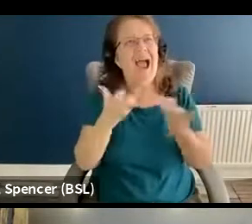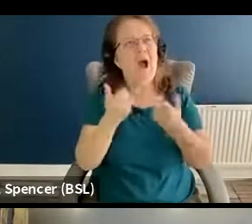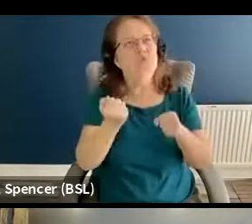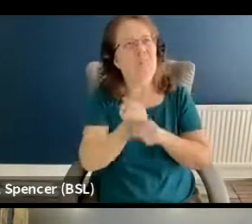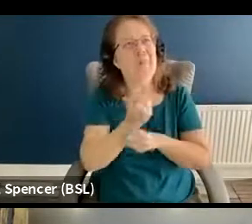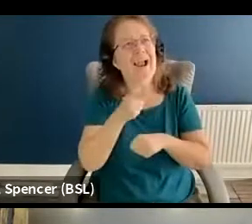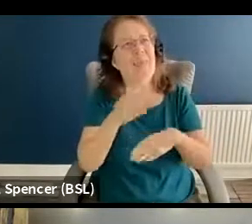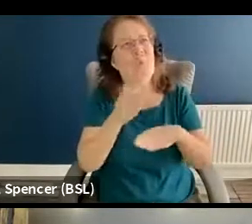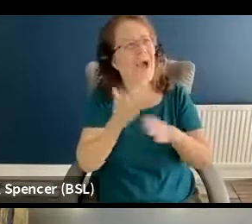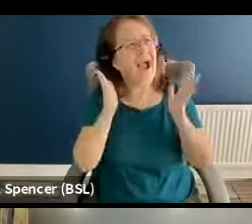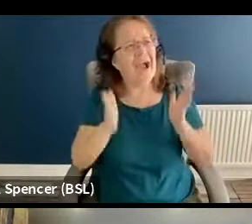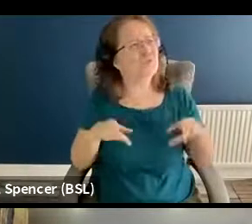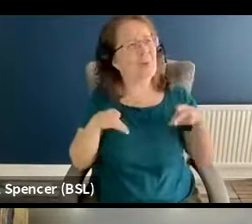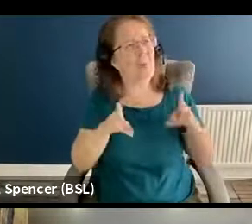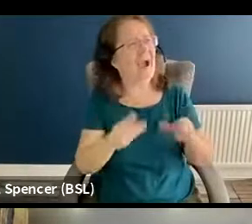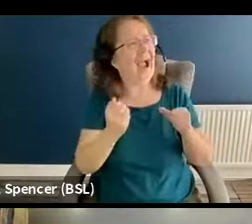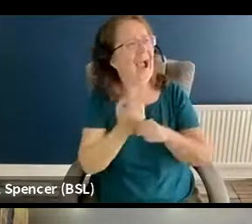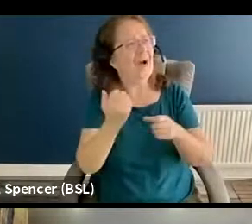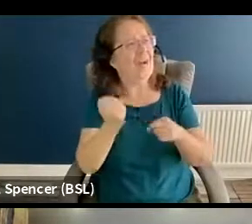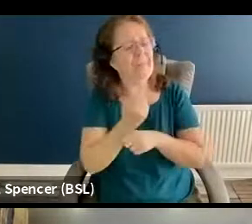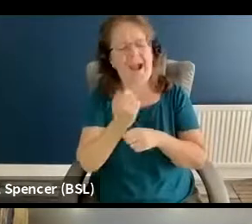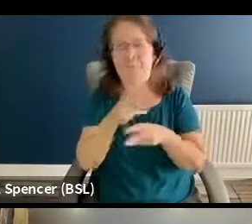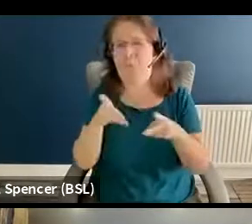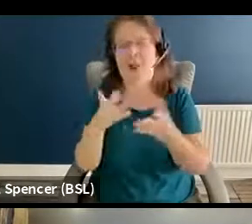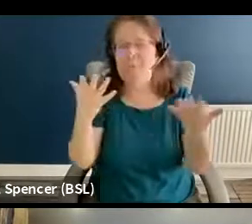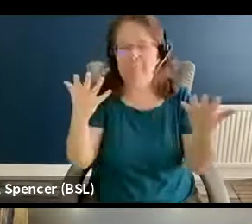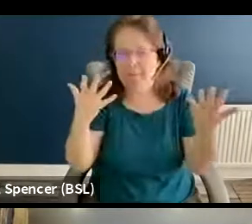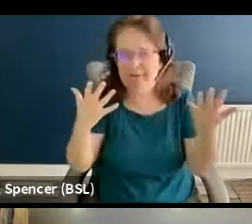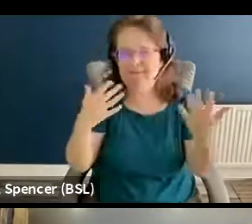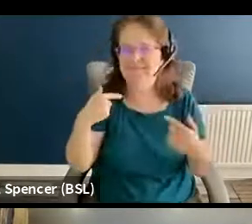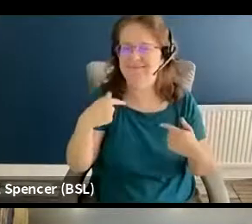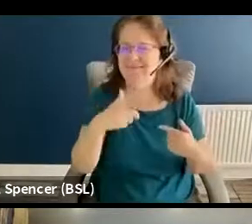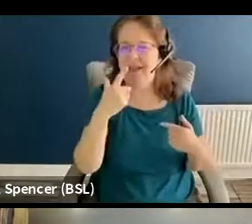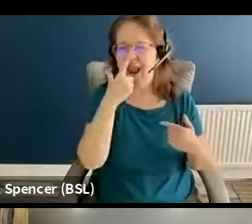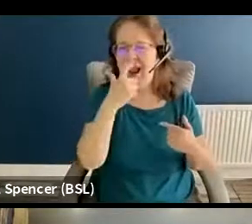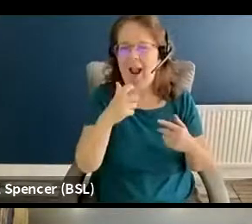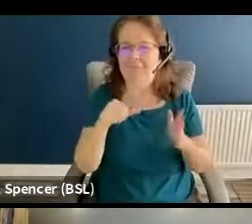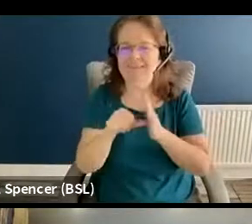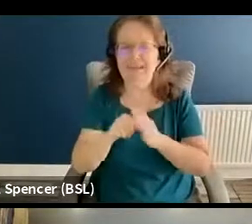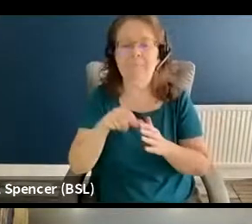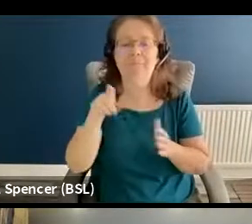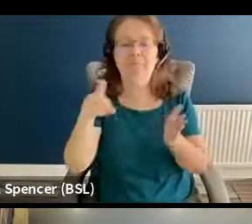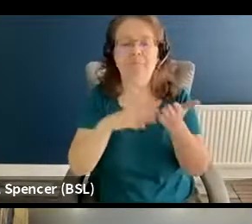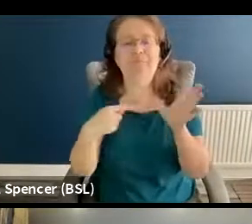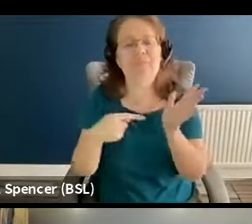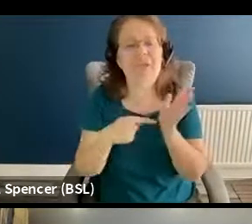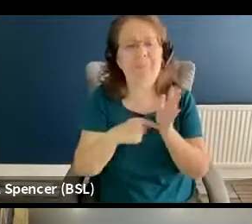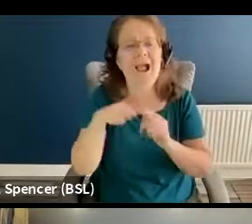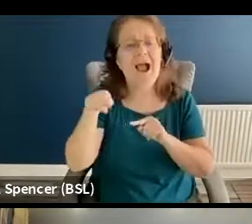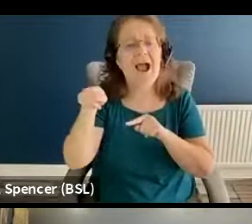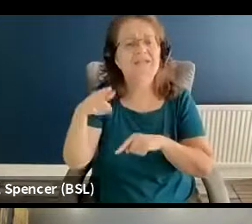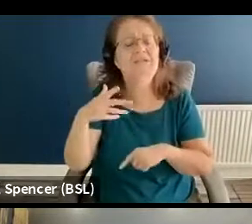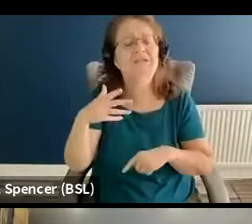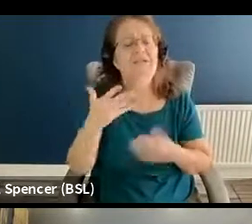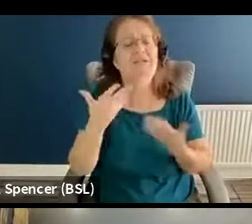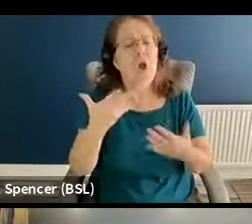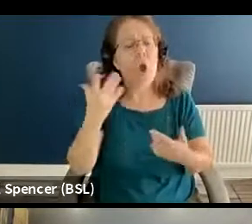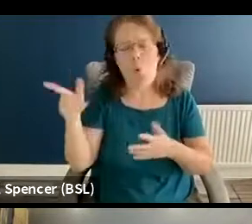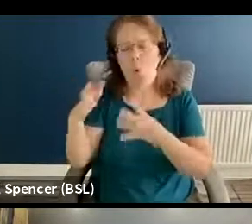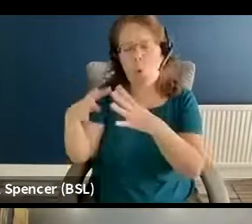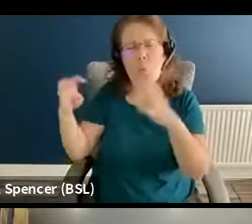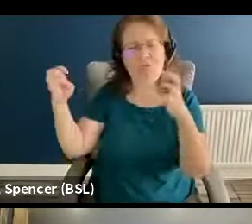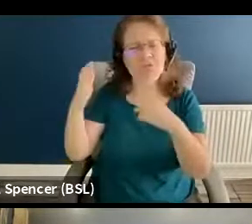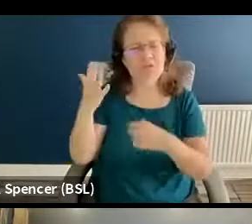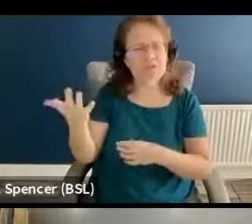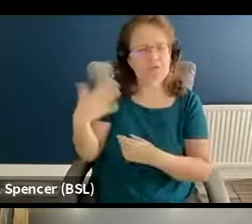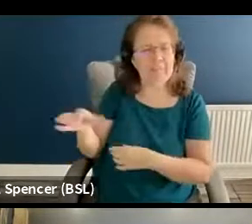work. Yeah, it's an interesting one, isn't it? It's obviously multifaceted. That does lead me on to one question. Then I really want to go through some of the audience's questions. Some